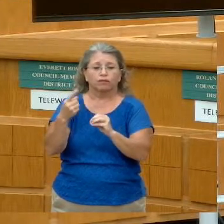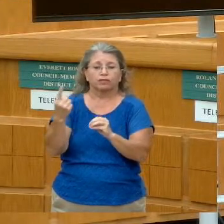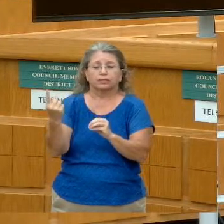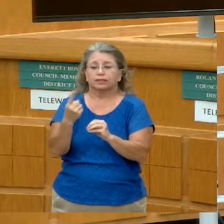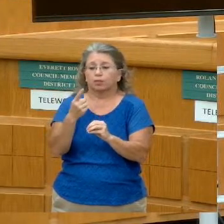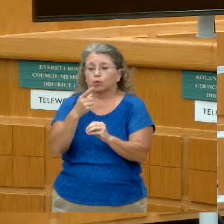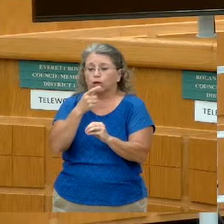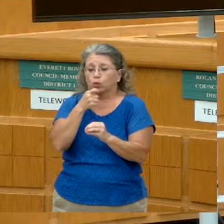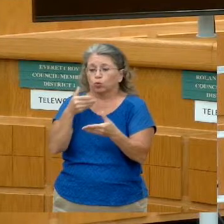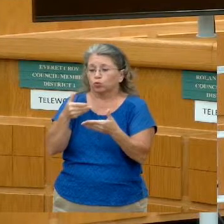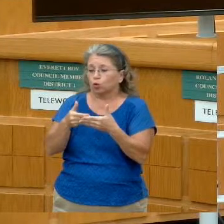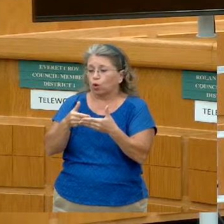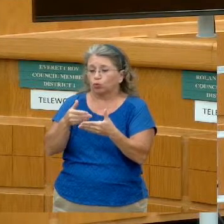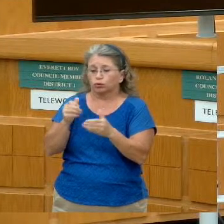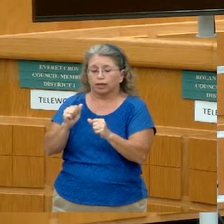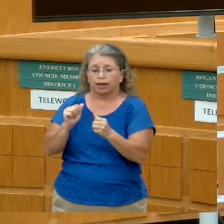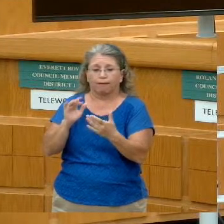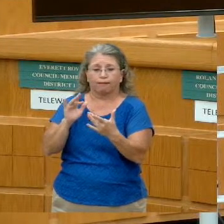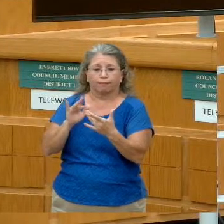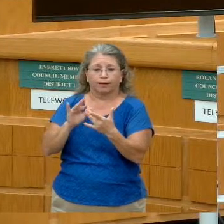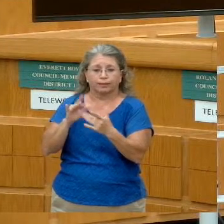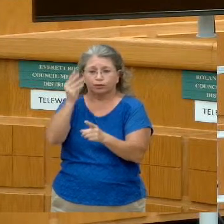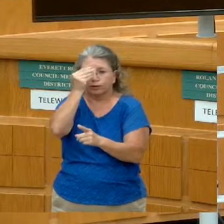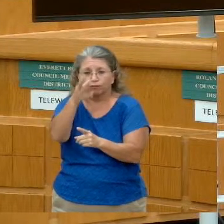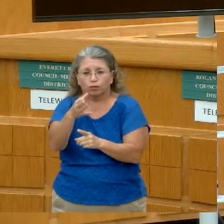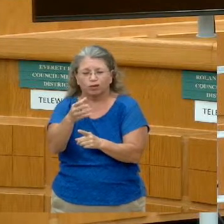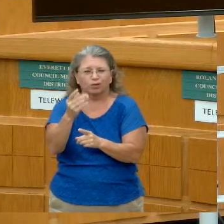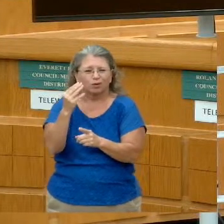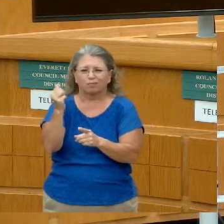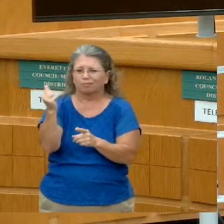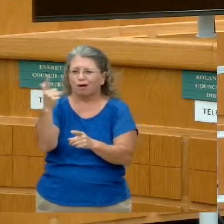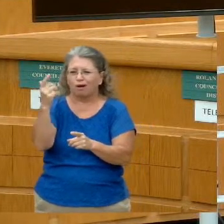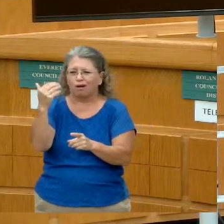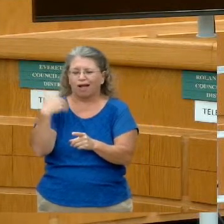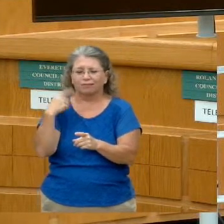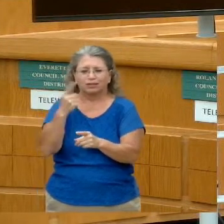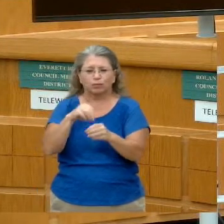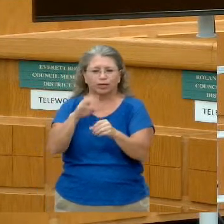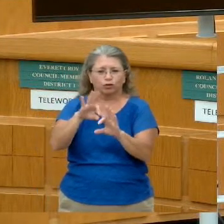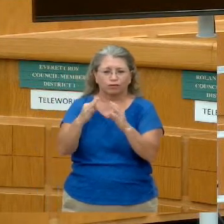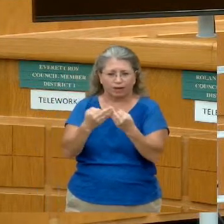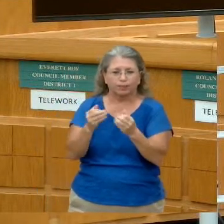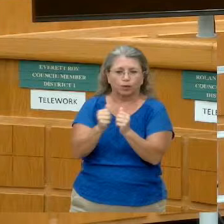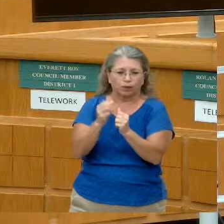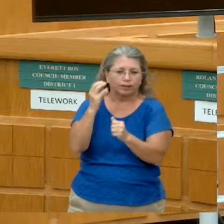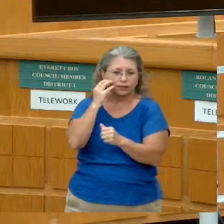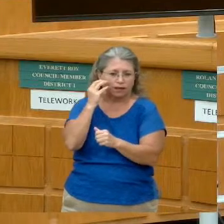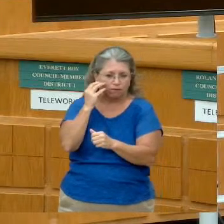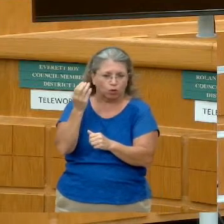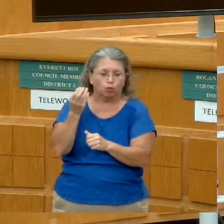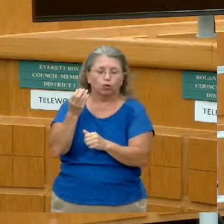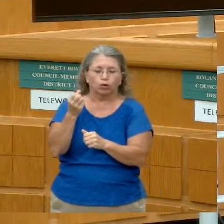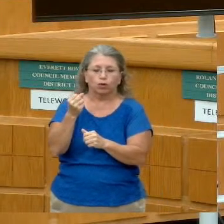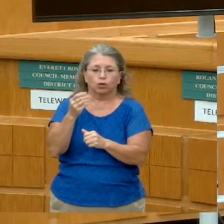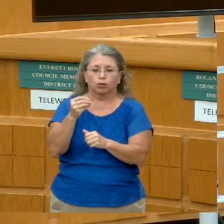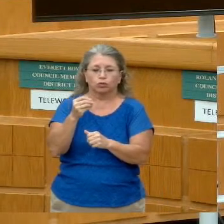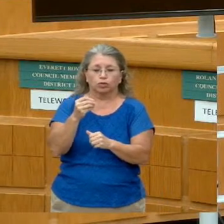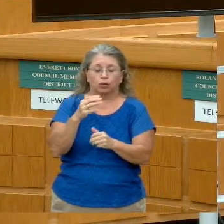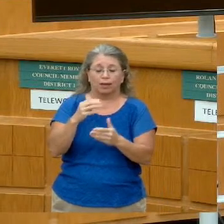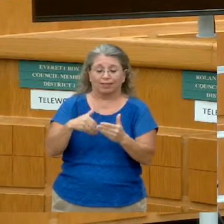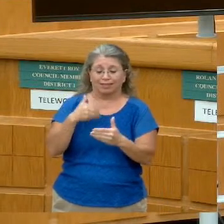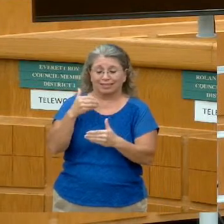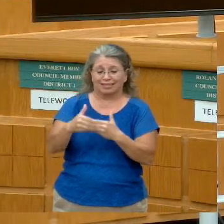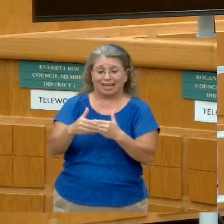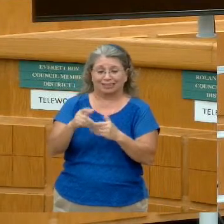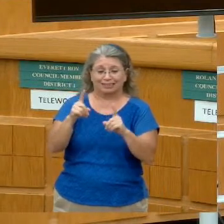with you to give you this information. We all know somebody in our family that does have a cell phone. So just so you know, the next round of